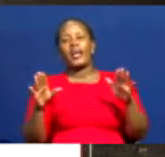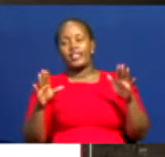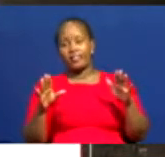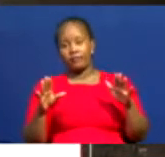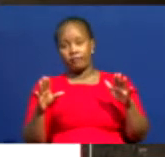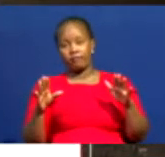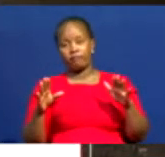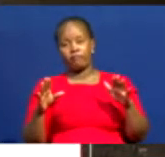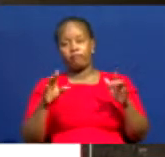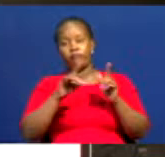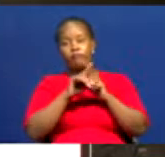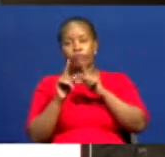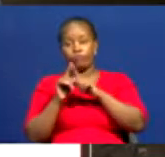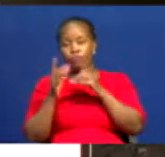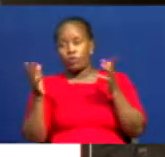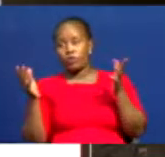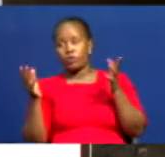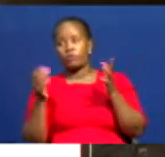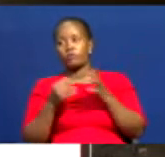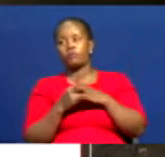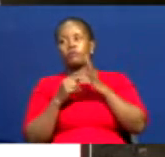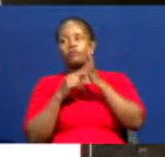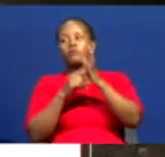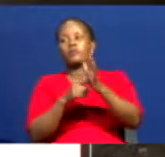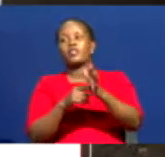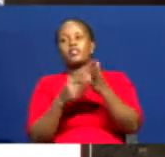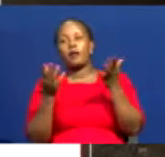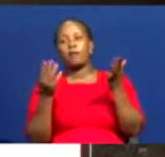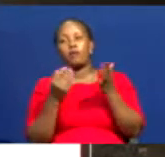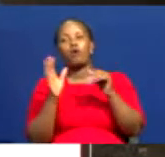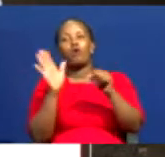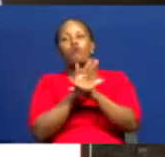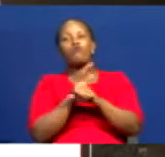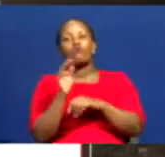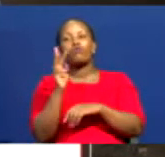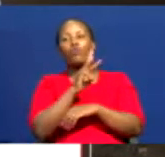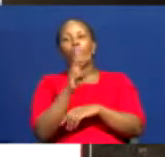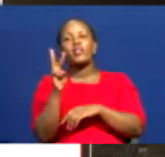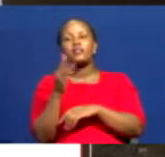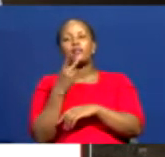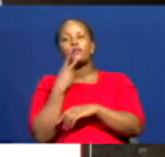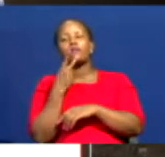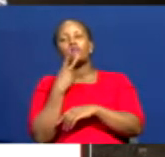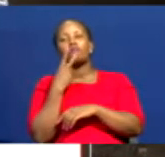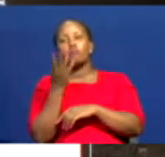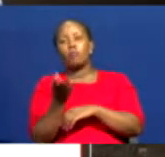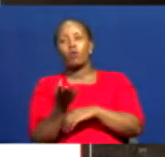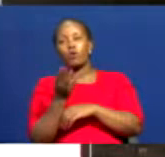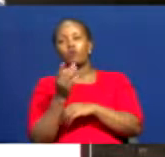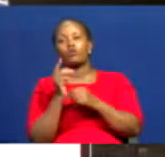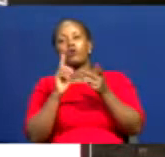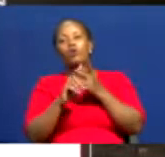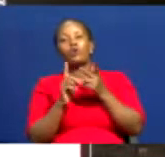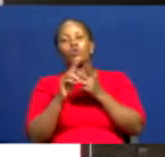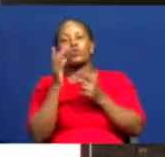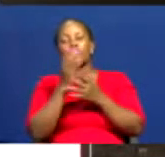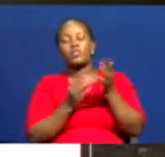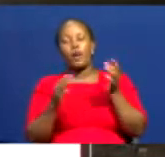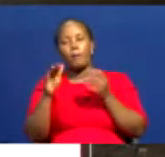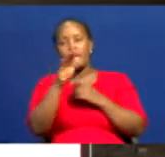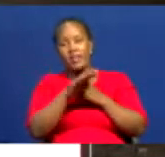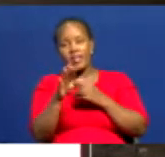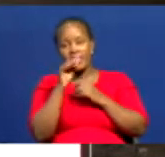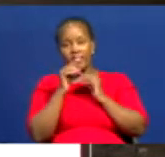You see, like the entire Pokot, West Pokot, or some of those areas like in